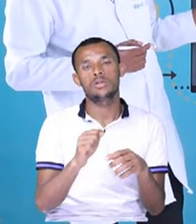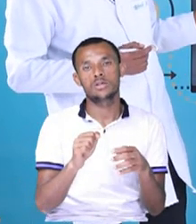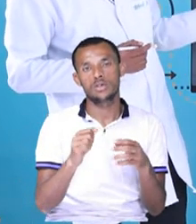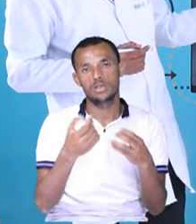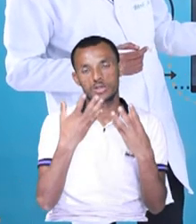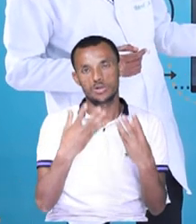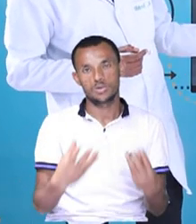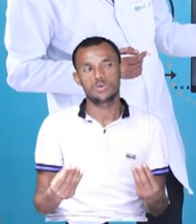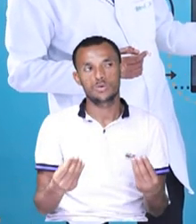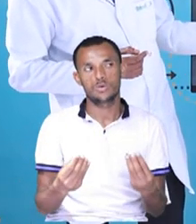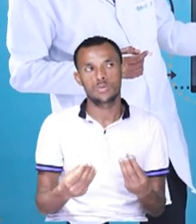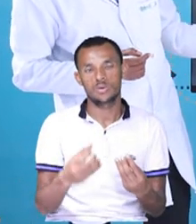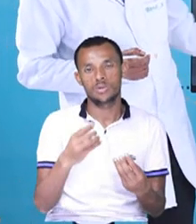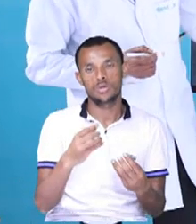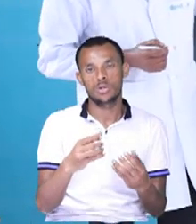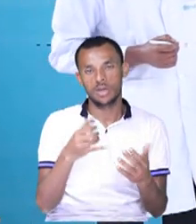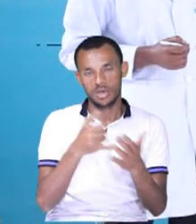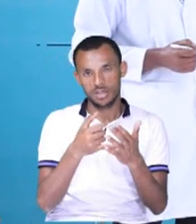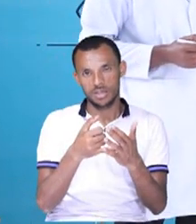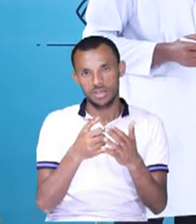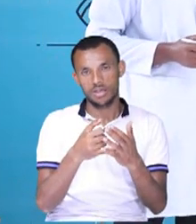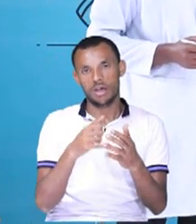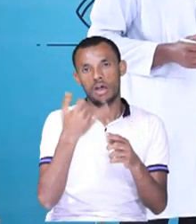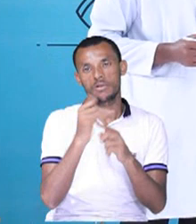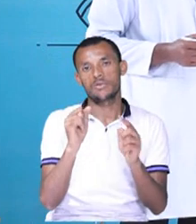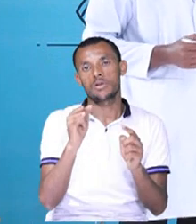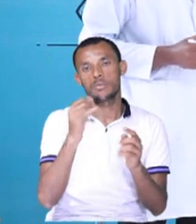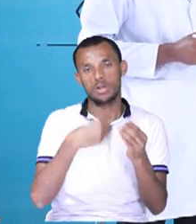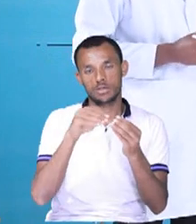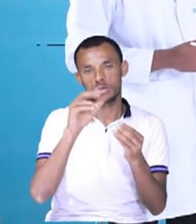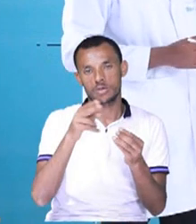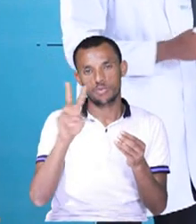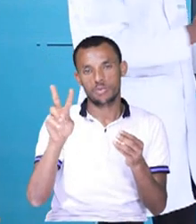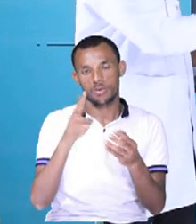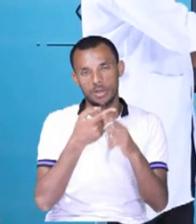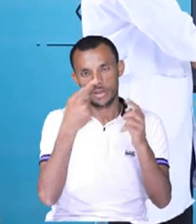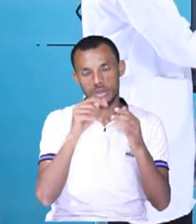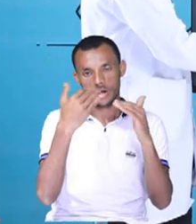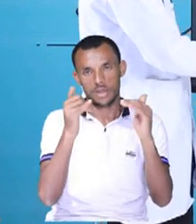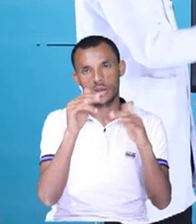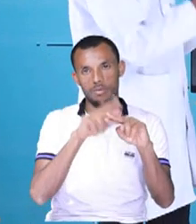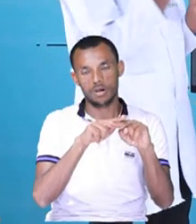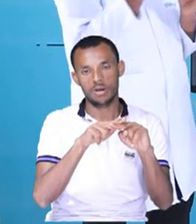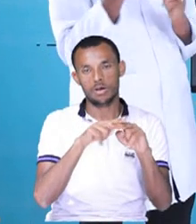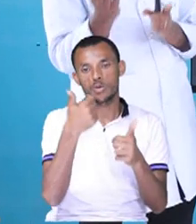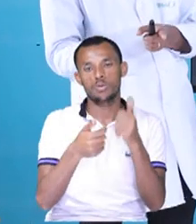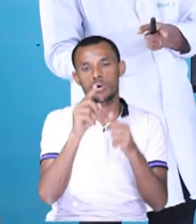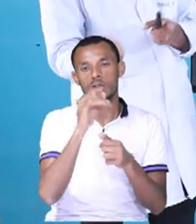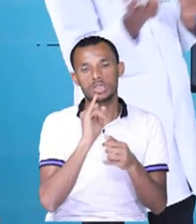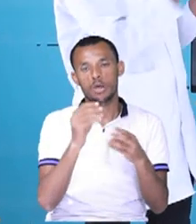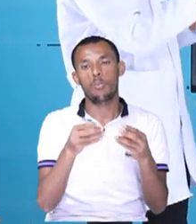reaction. Therefore, sulfuric acid with iron, it gives iron sulfate plus H2. But the rate depends on which one